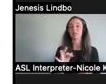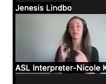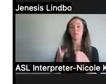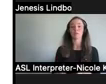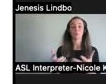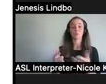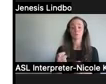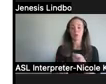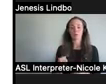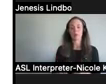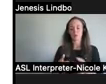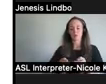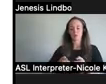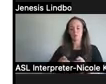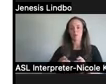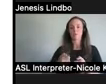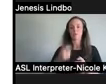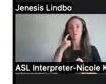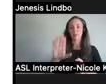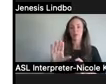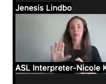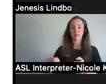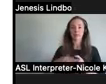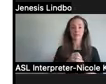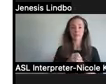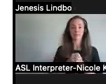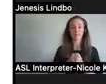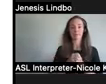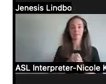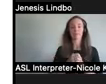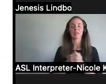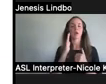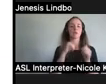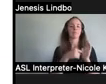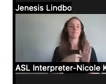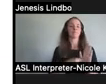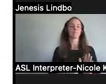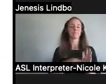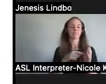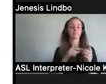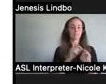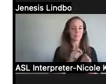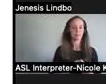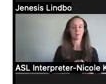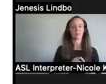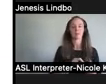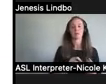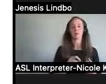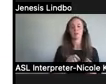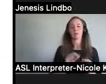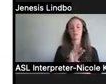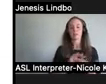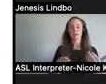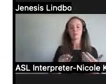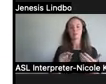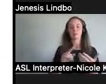controls to meet an individual person's needs. And now we're just going to talk about some of the specific examples of the different controllers they have available that are adapted based on the